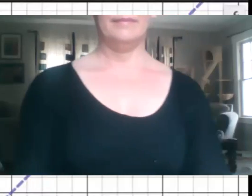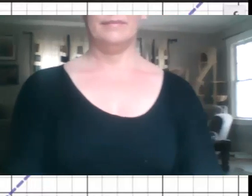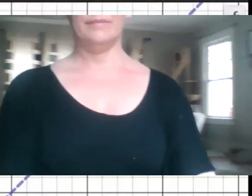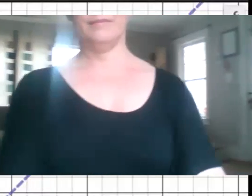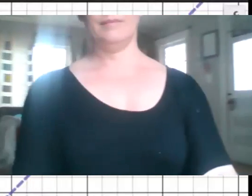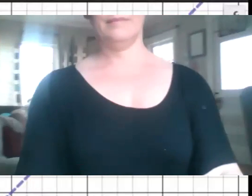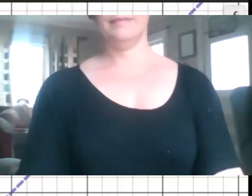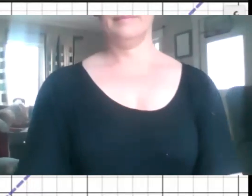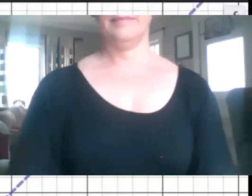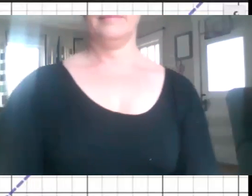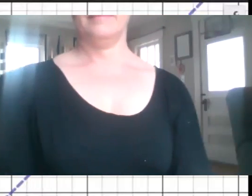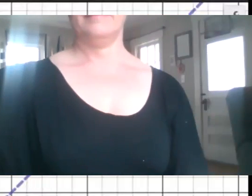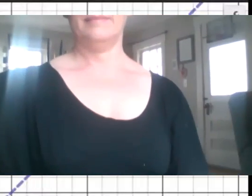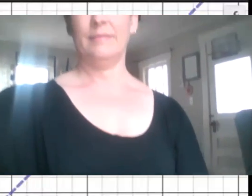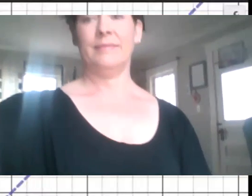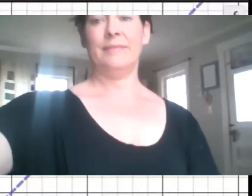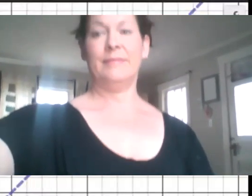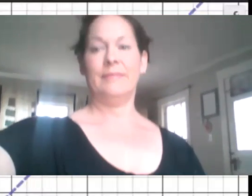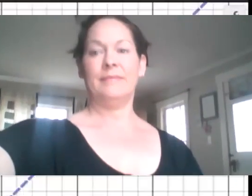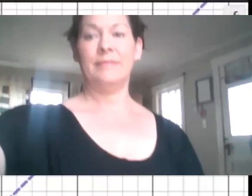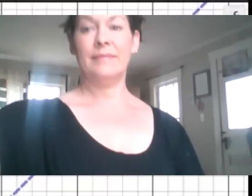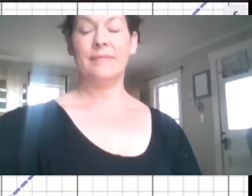I'm going to zoom in a little bit on that.